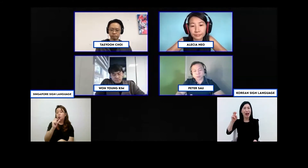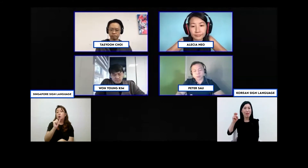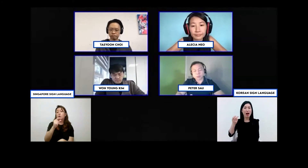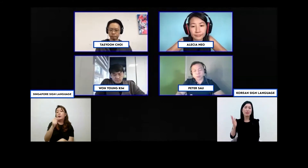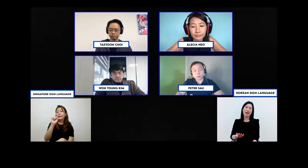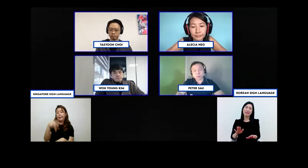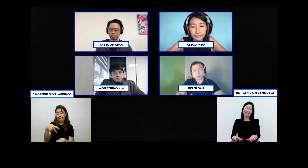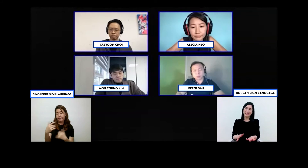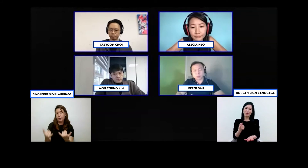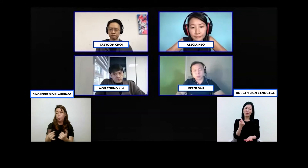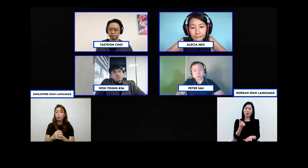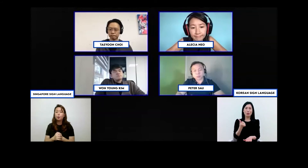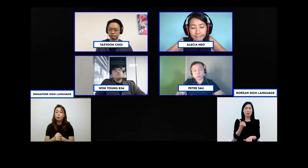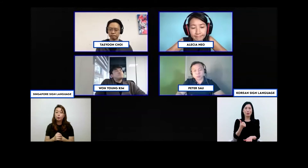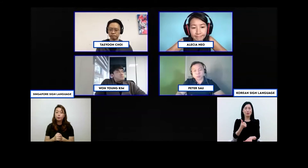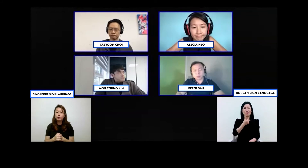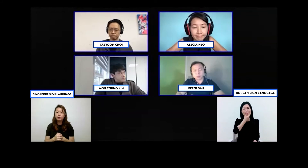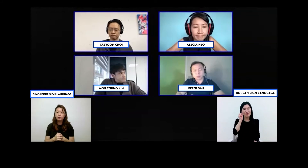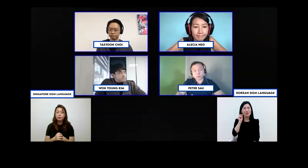now.